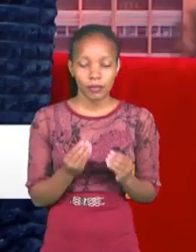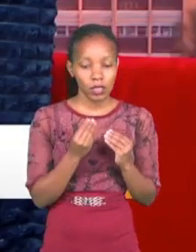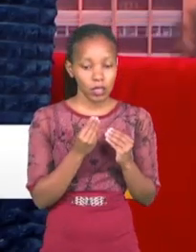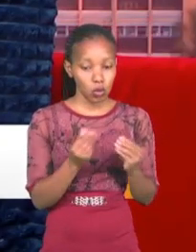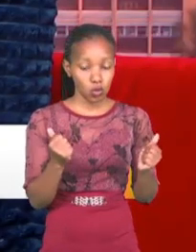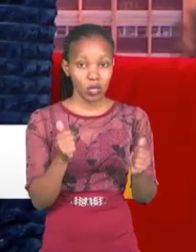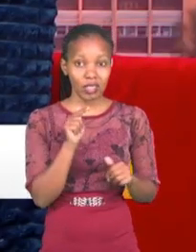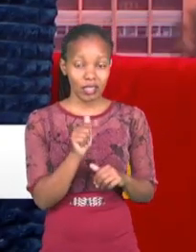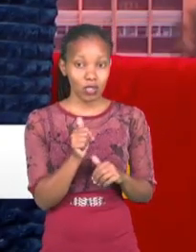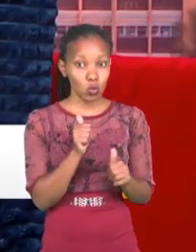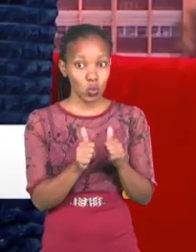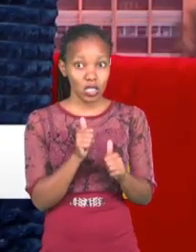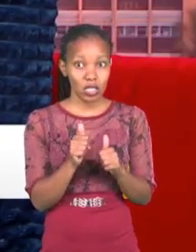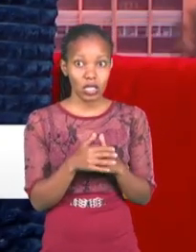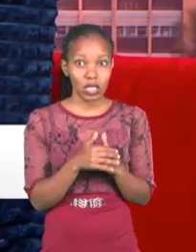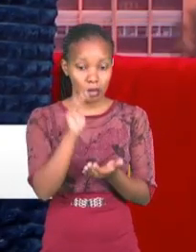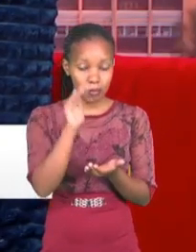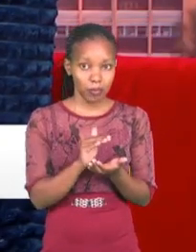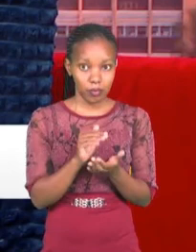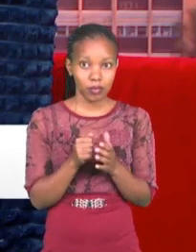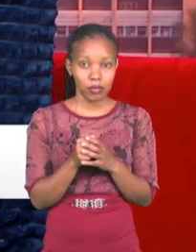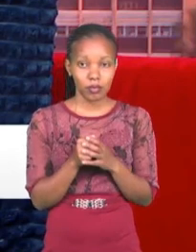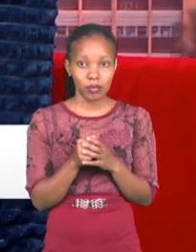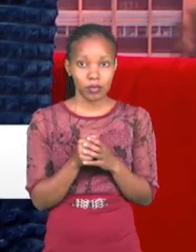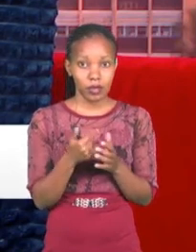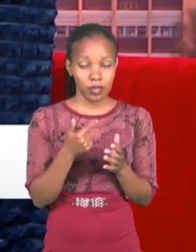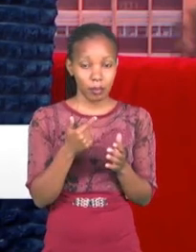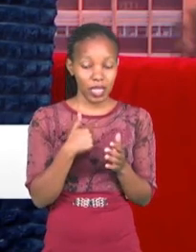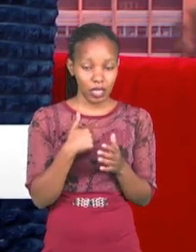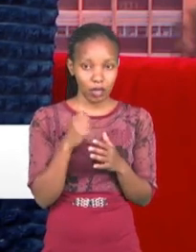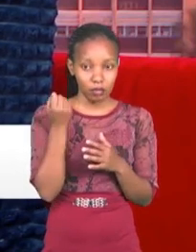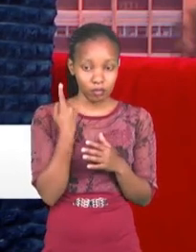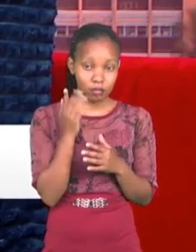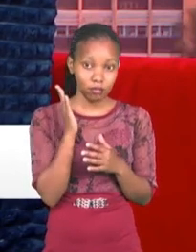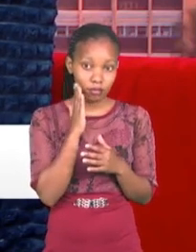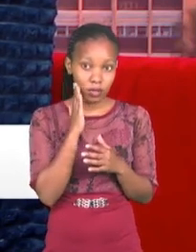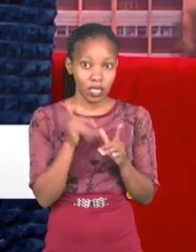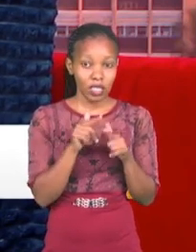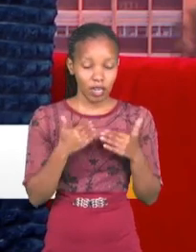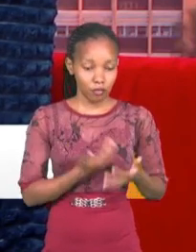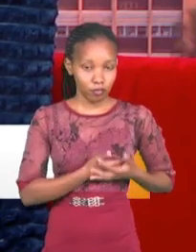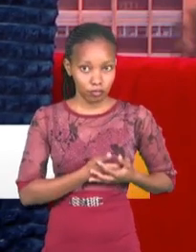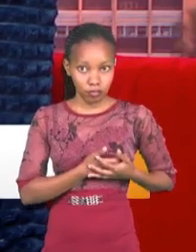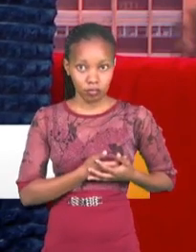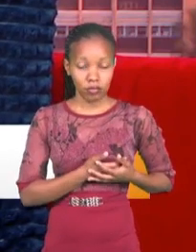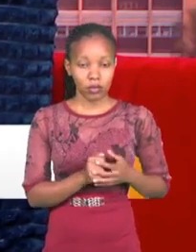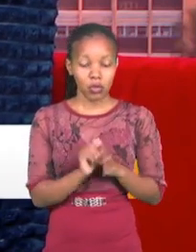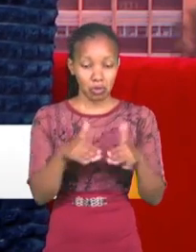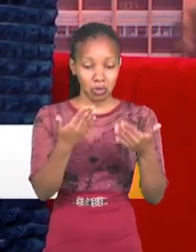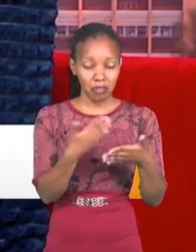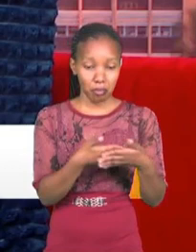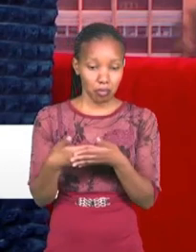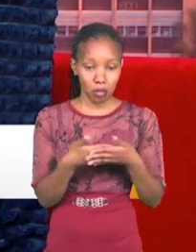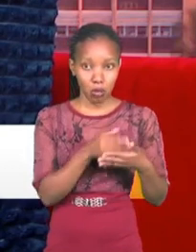of this is reduce the stress, because every mother in the world has breast milk sufficient to feed his or